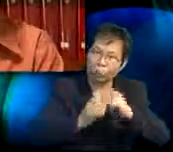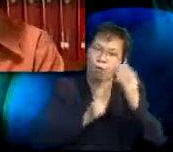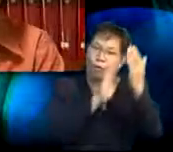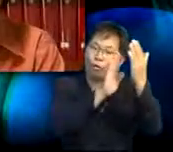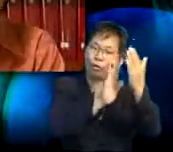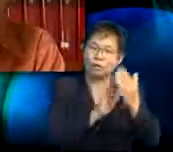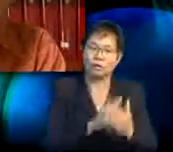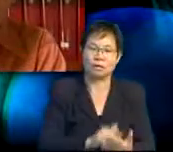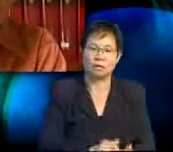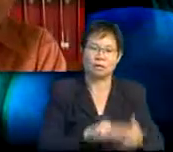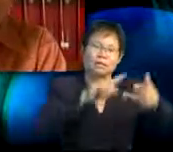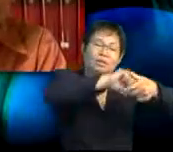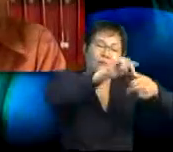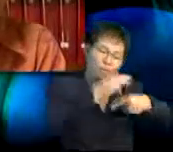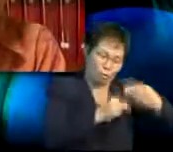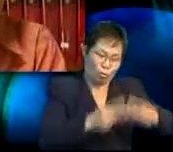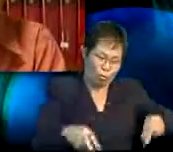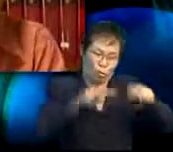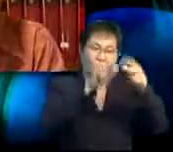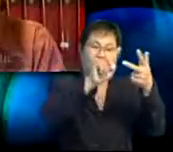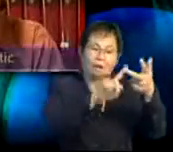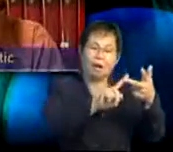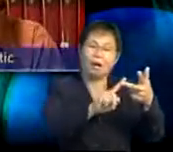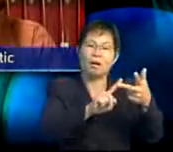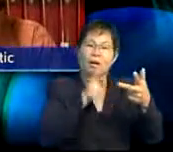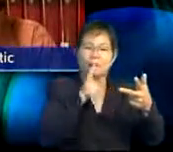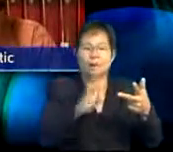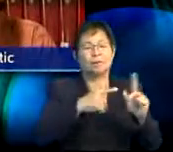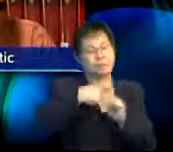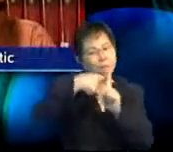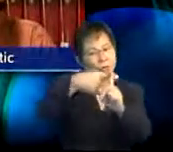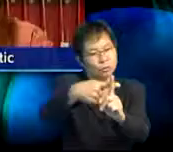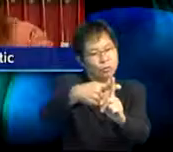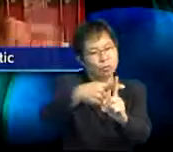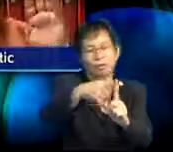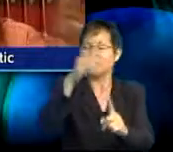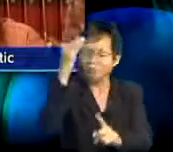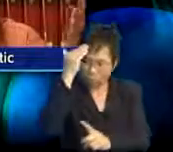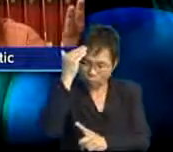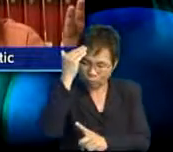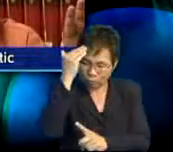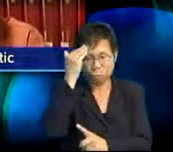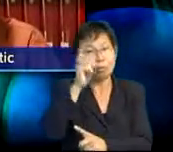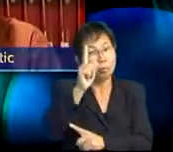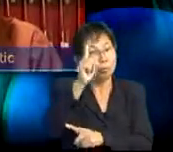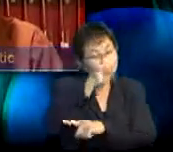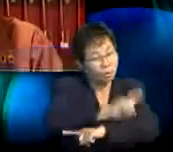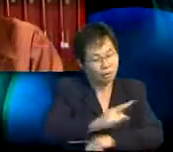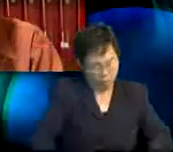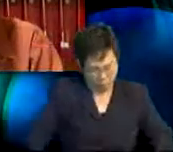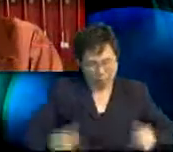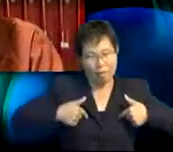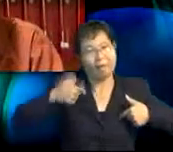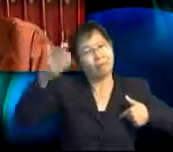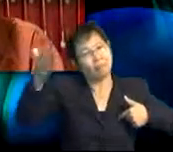Moral value number 3 is about being optimistic and knowing that one day life out